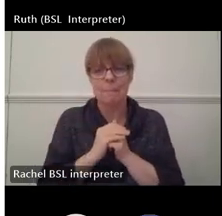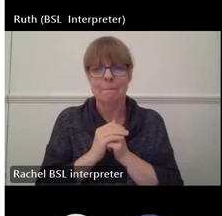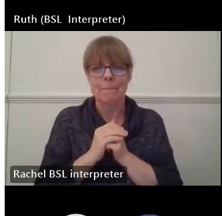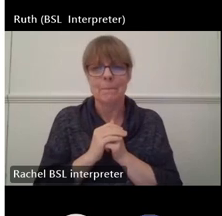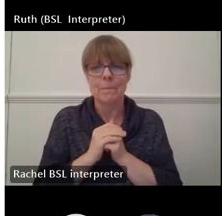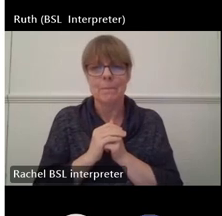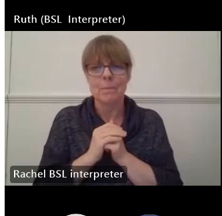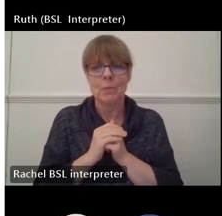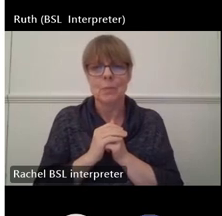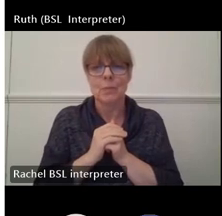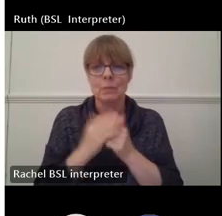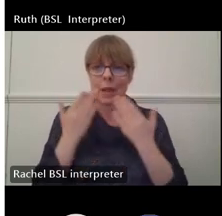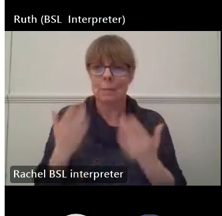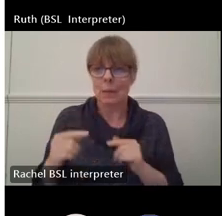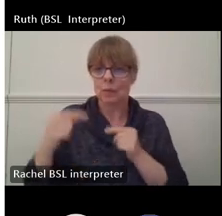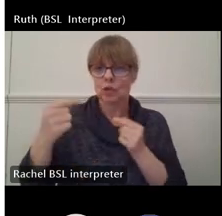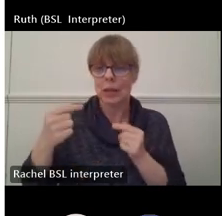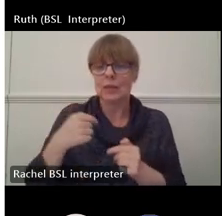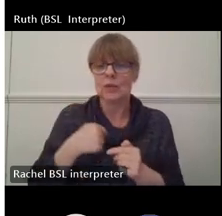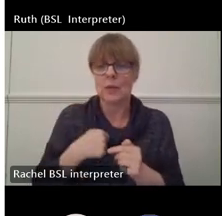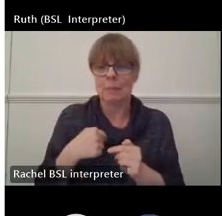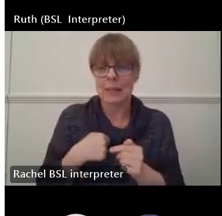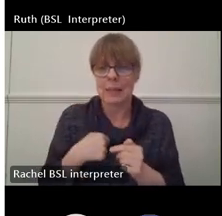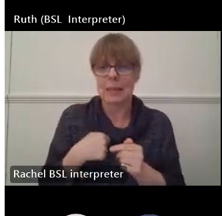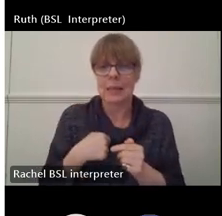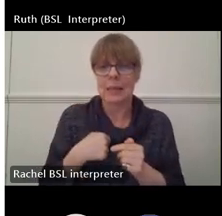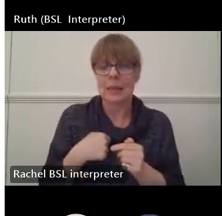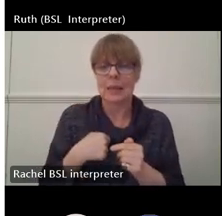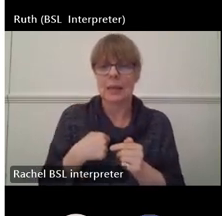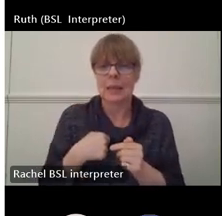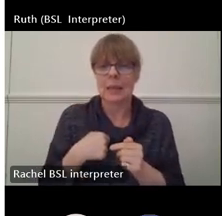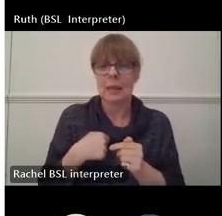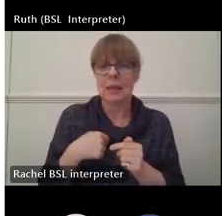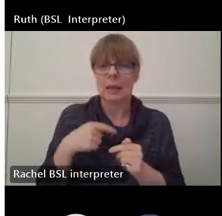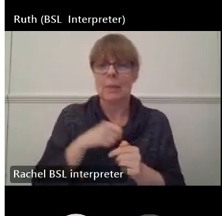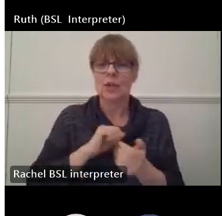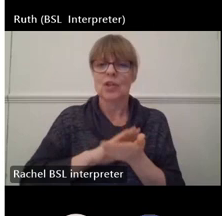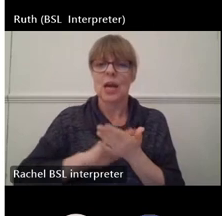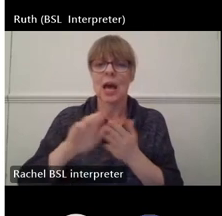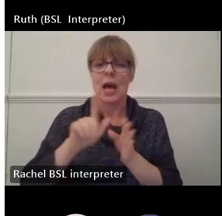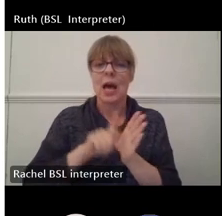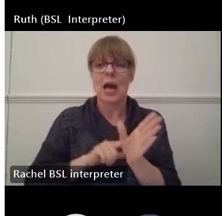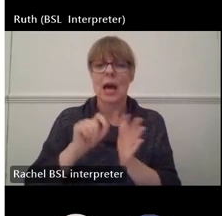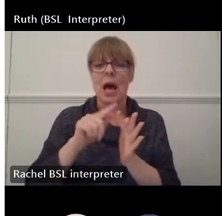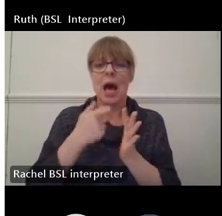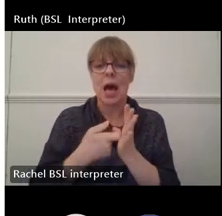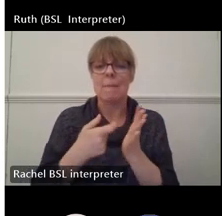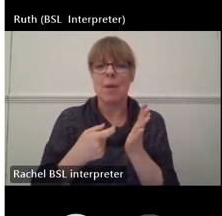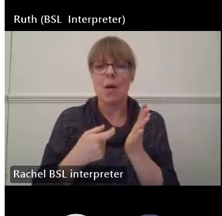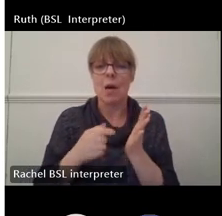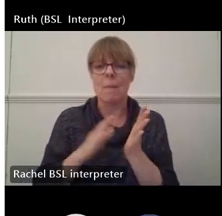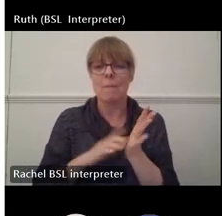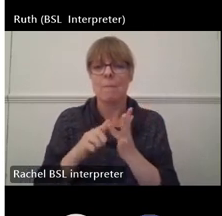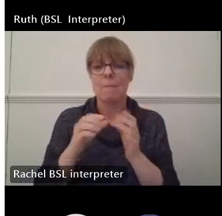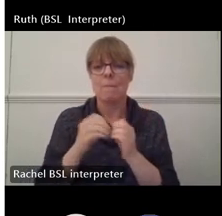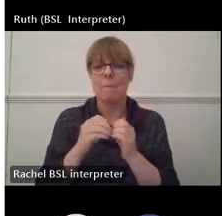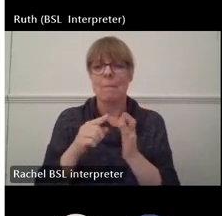So obviously now the challenge for me, main challenge for me, is because the hypermobility's got worse, and it's linked to autism now for